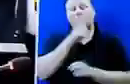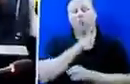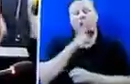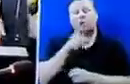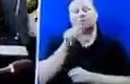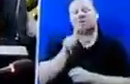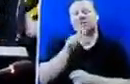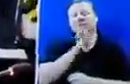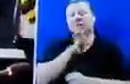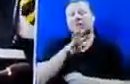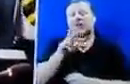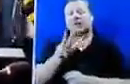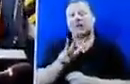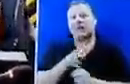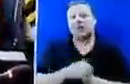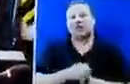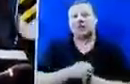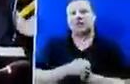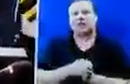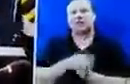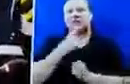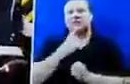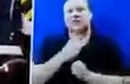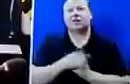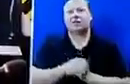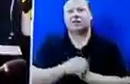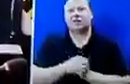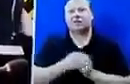of 1998, it talks to the following: